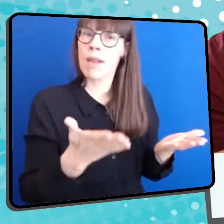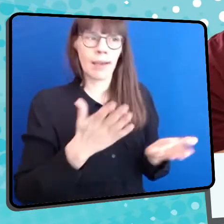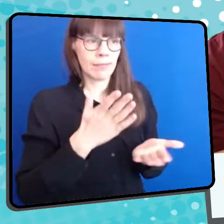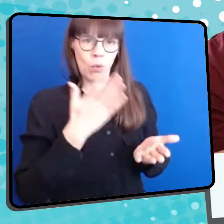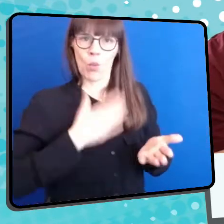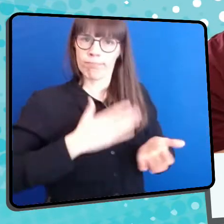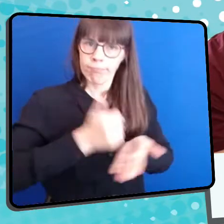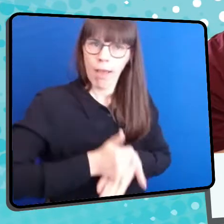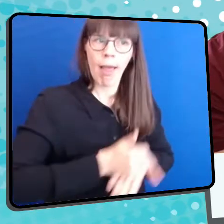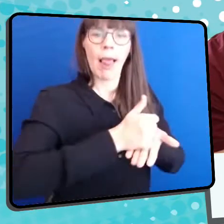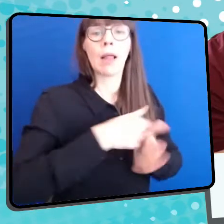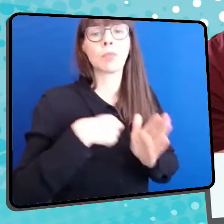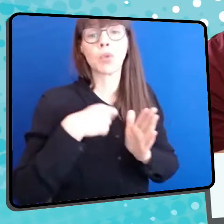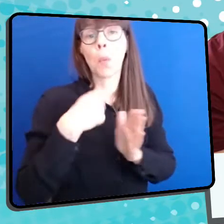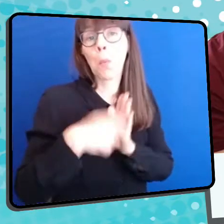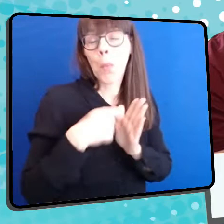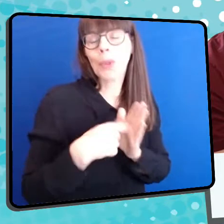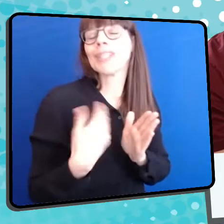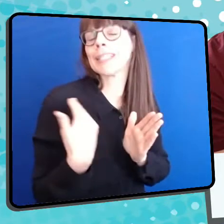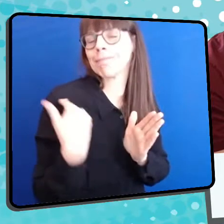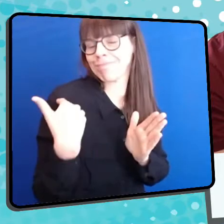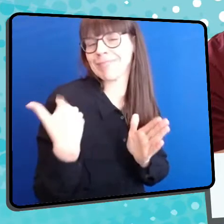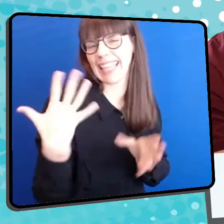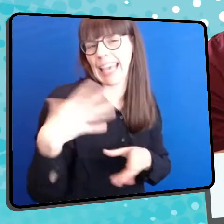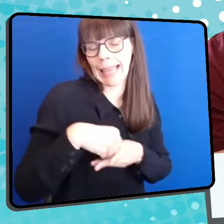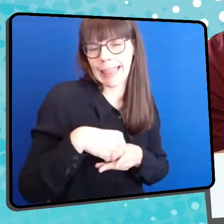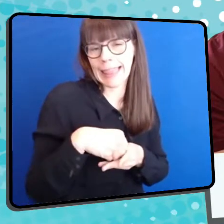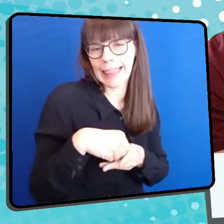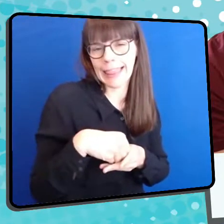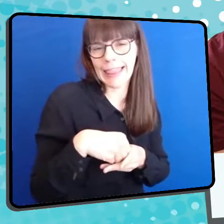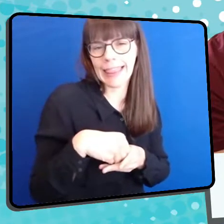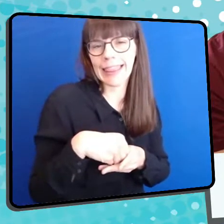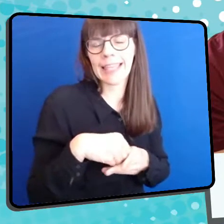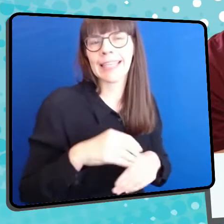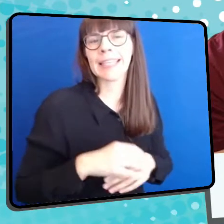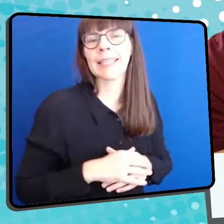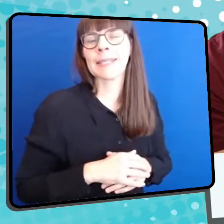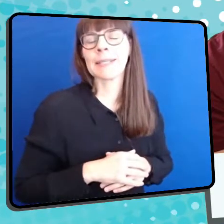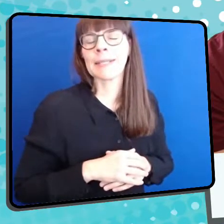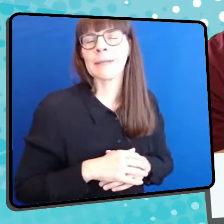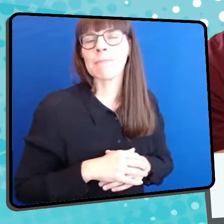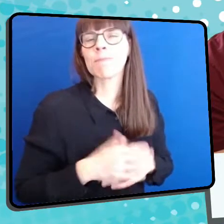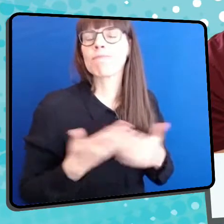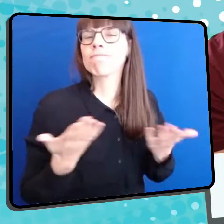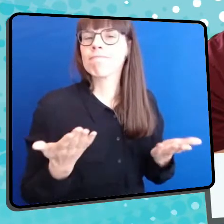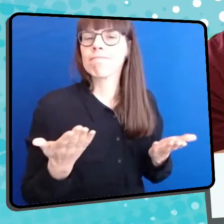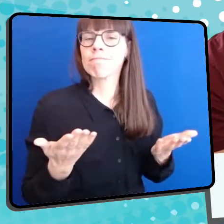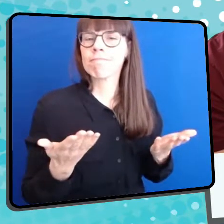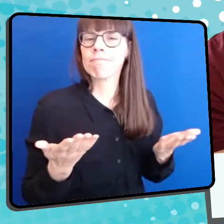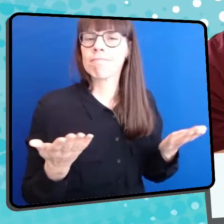So a project I was on recently, and I was actually, we were allowed to publicize it, was with Ambulance